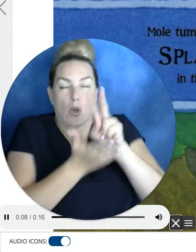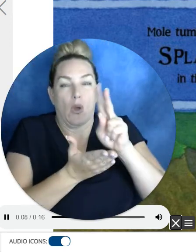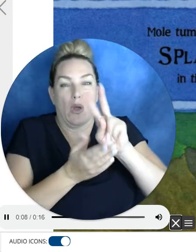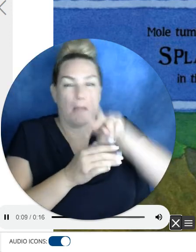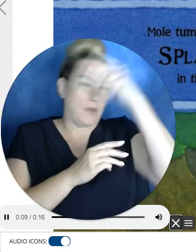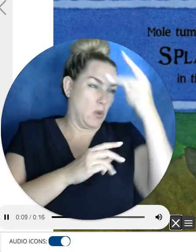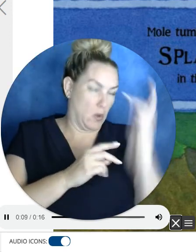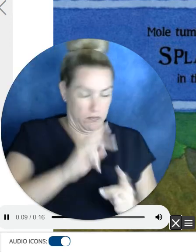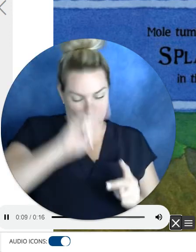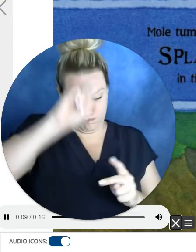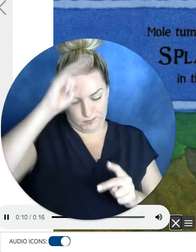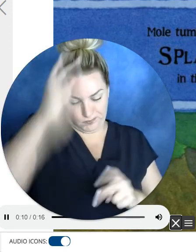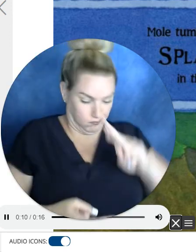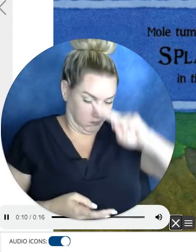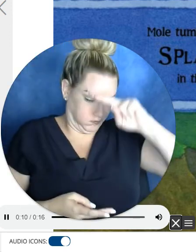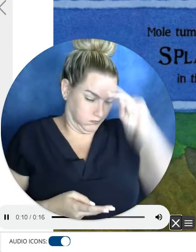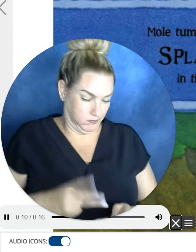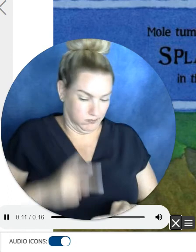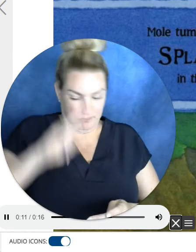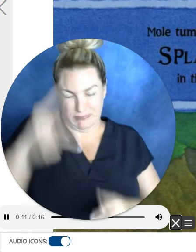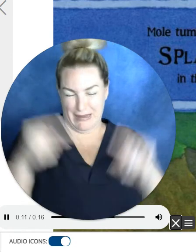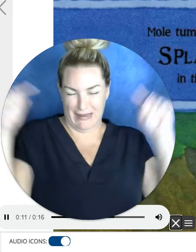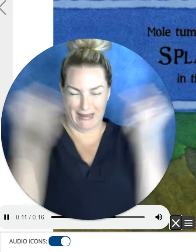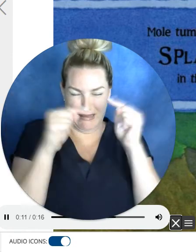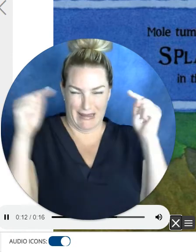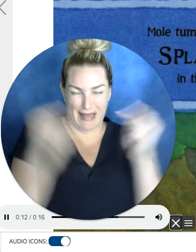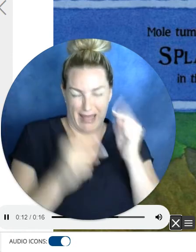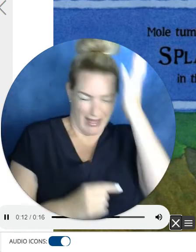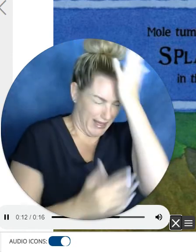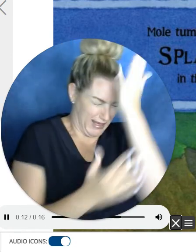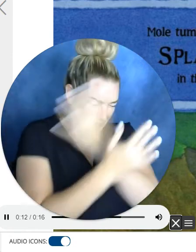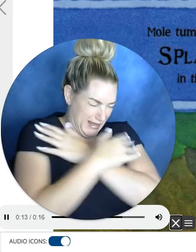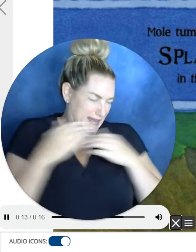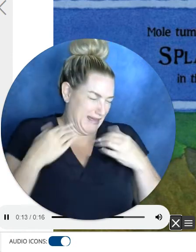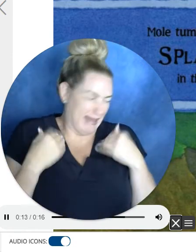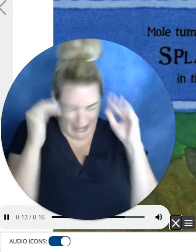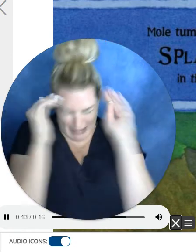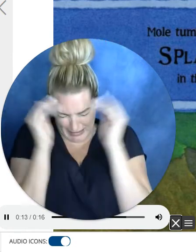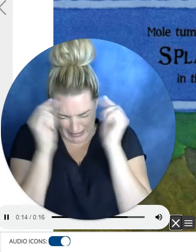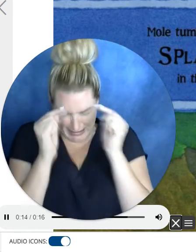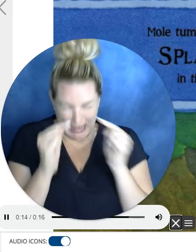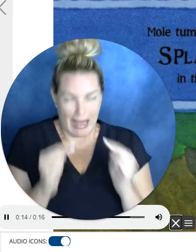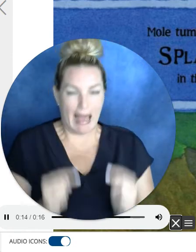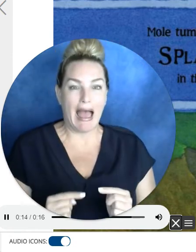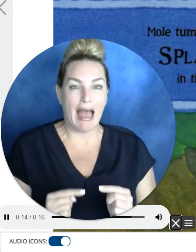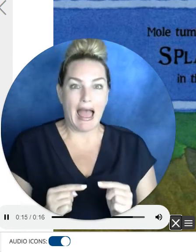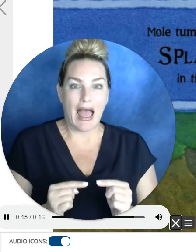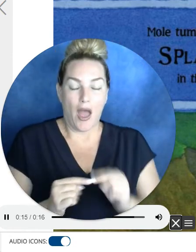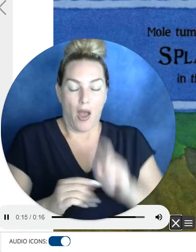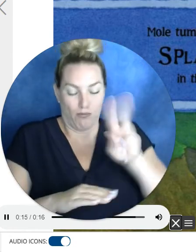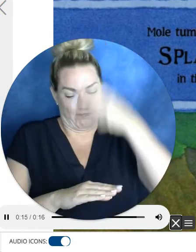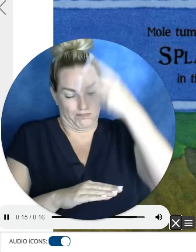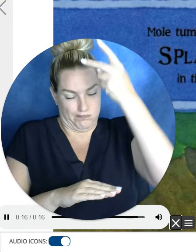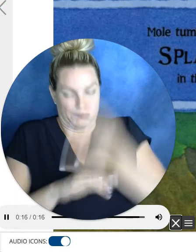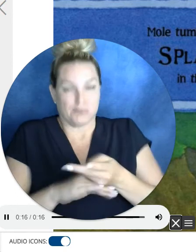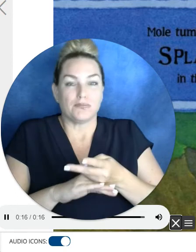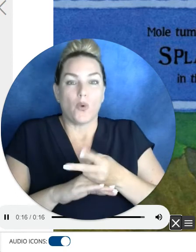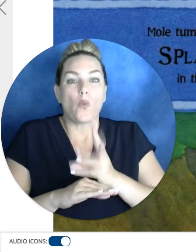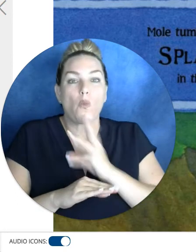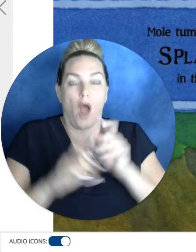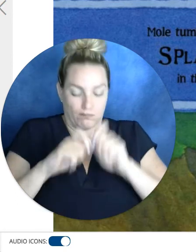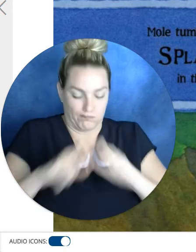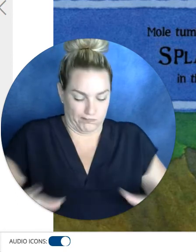Oh, eek! Ouch! Ooh! Mole tumbled down and landed, splash, in the middle of a